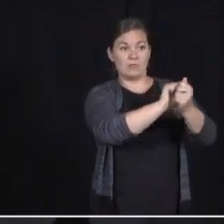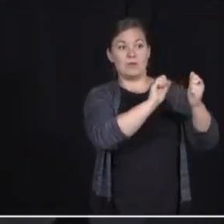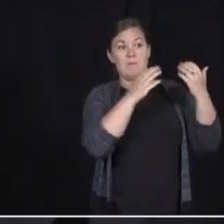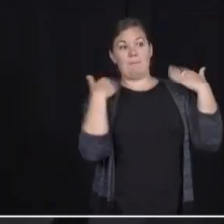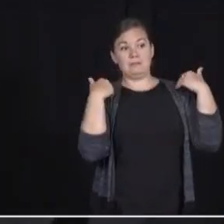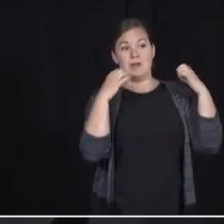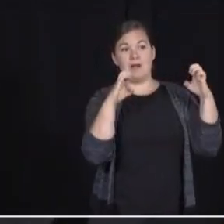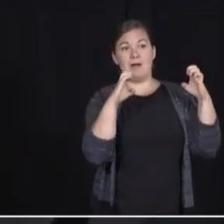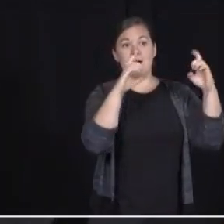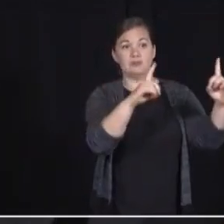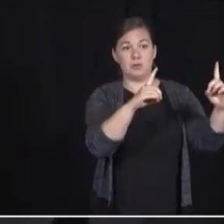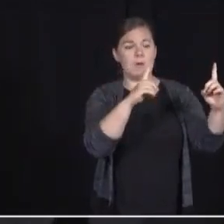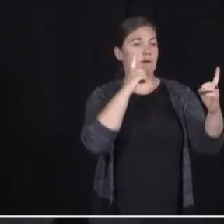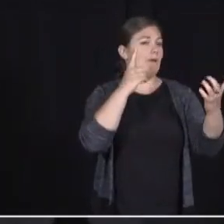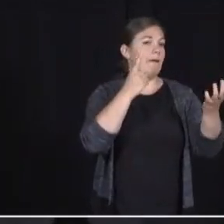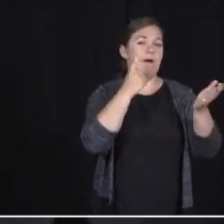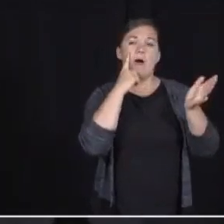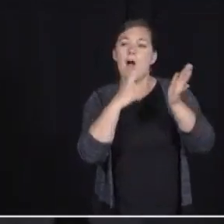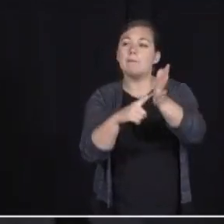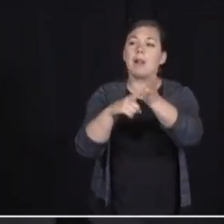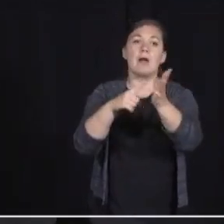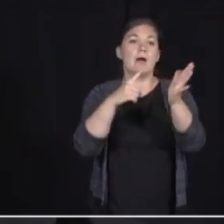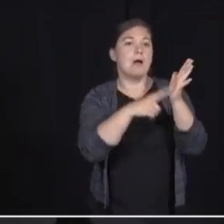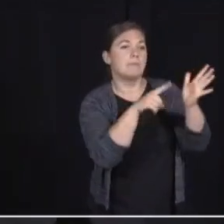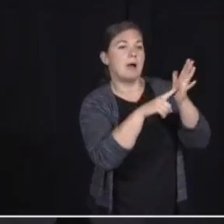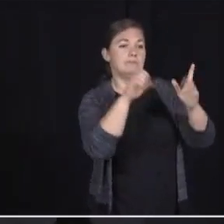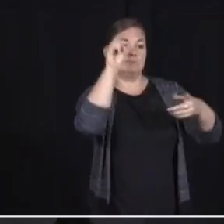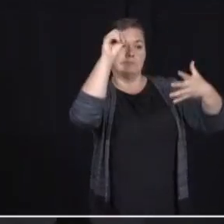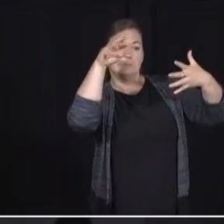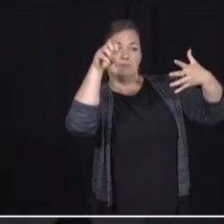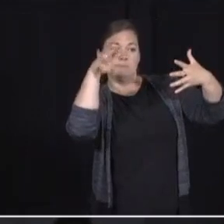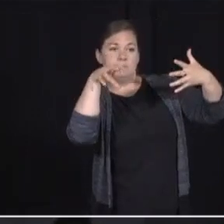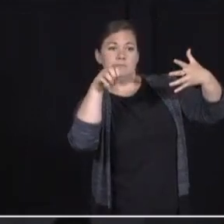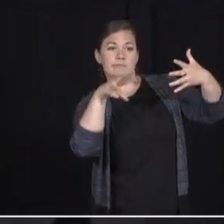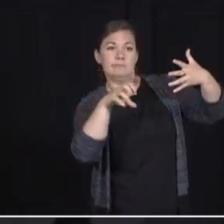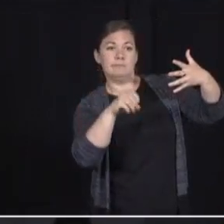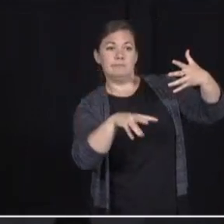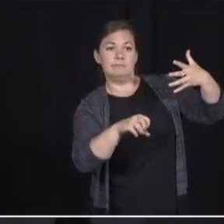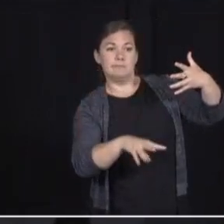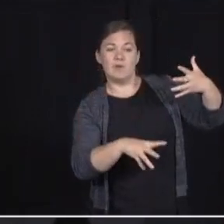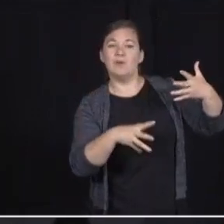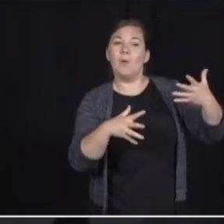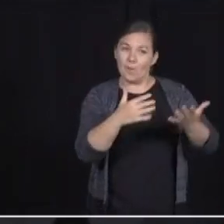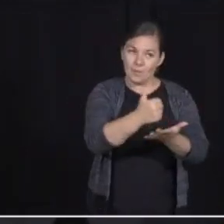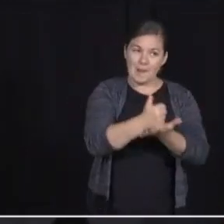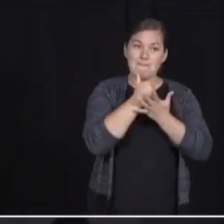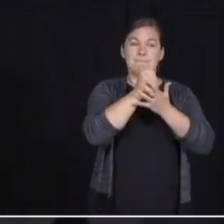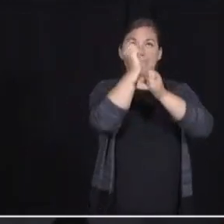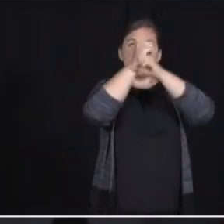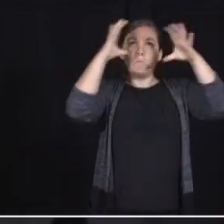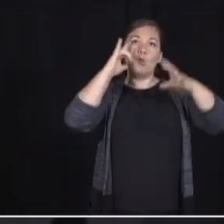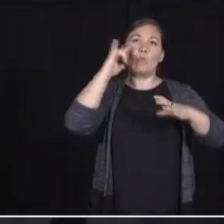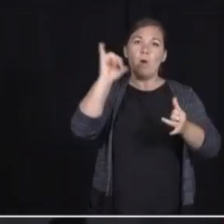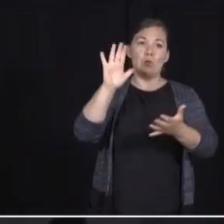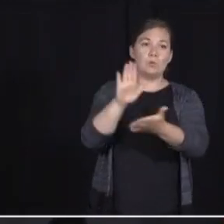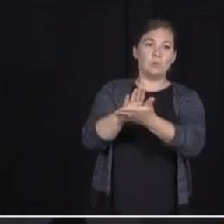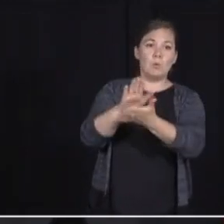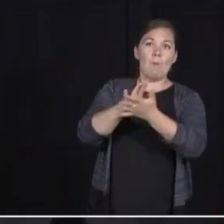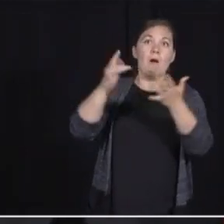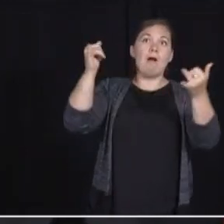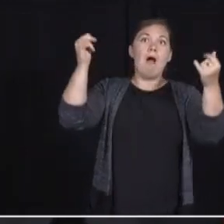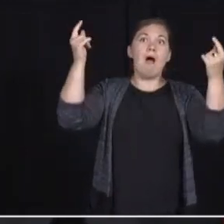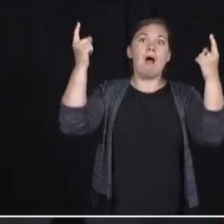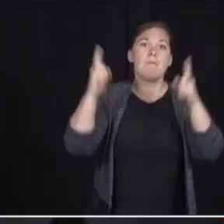as you described, so that schools will be able to understand what could happen if there is